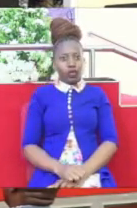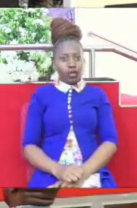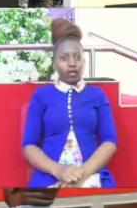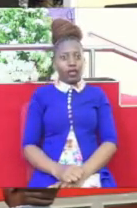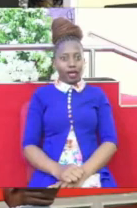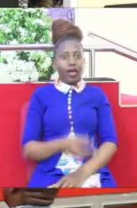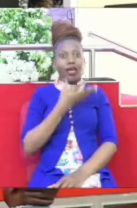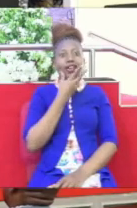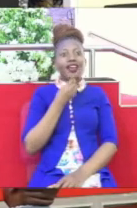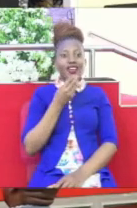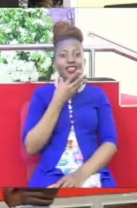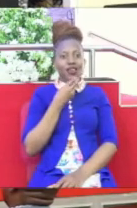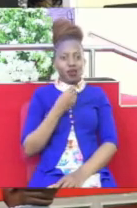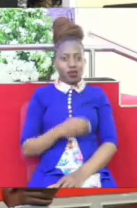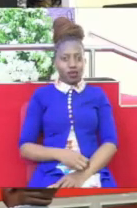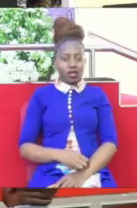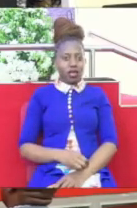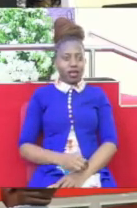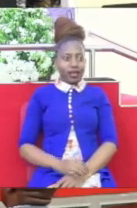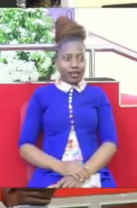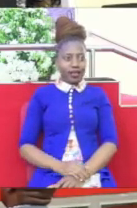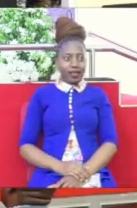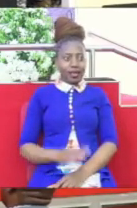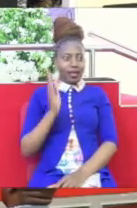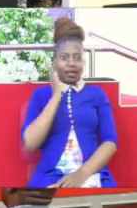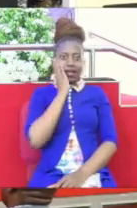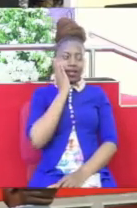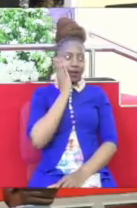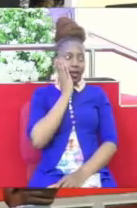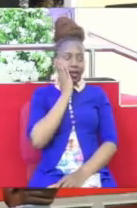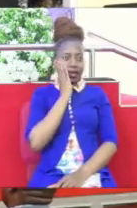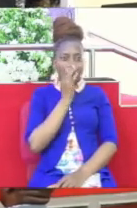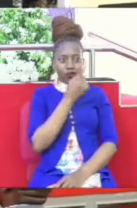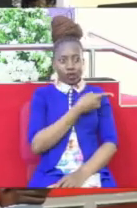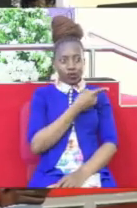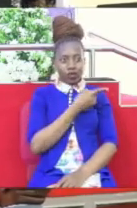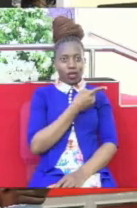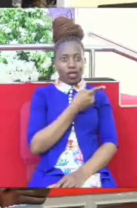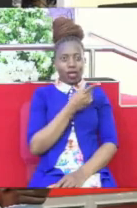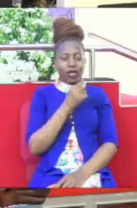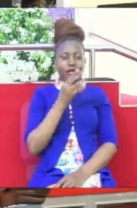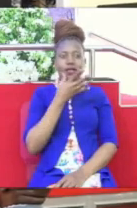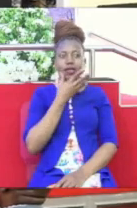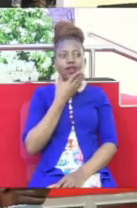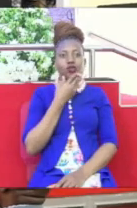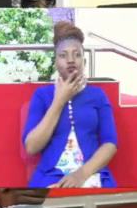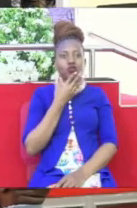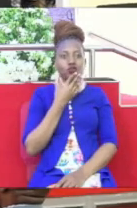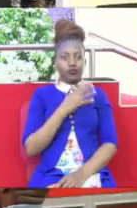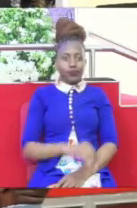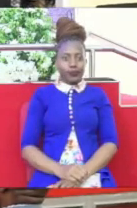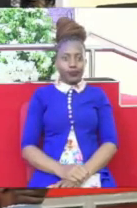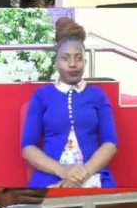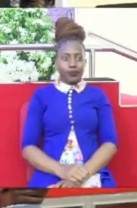Full-blooded. Mama yake ako na damu mara nne, which makes Rhonda, ambaye namfanya huyo Rhonda,